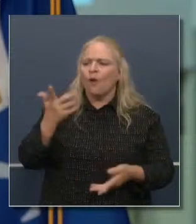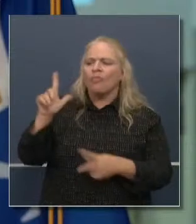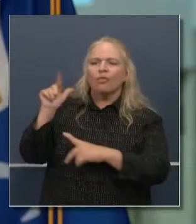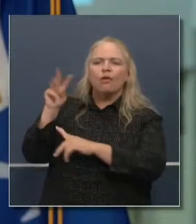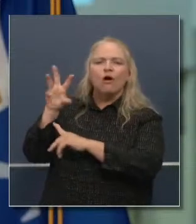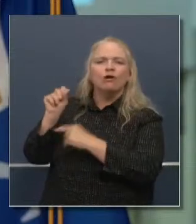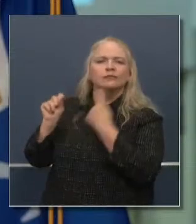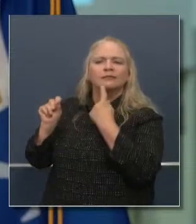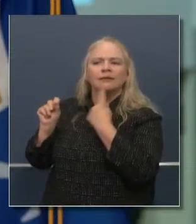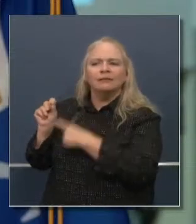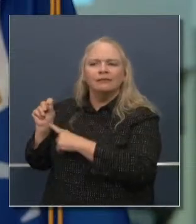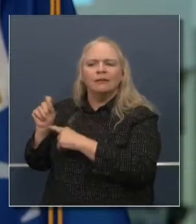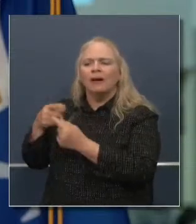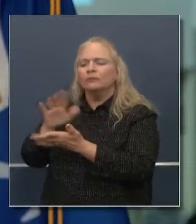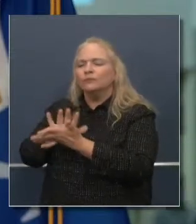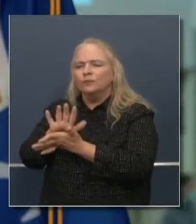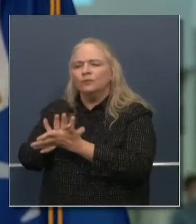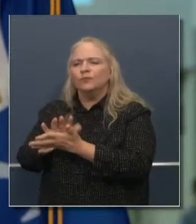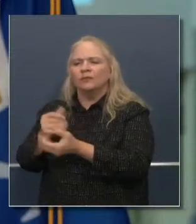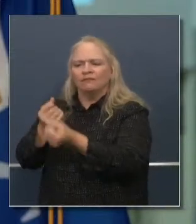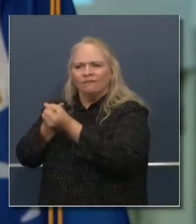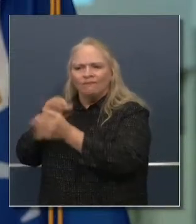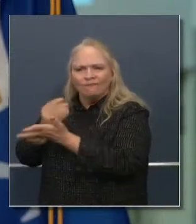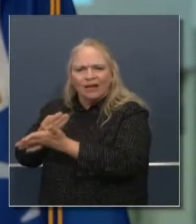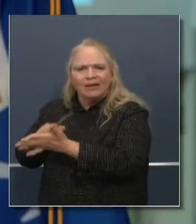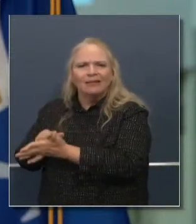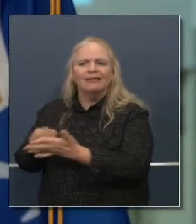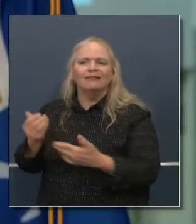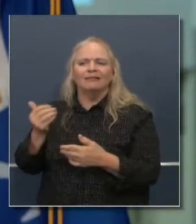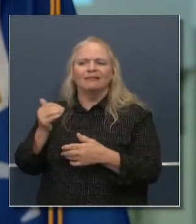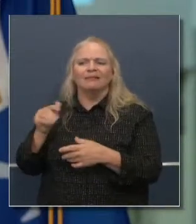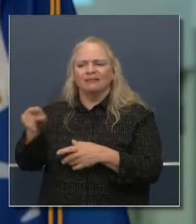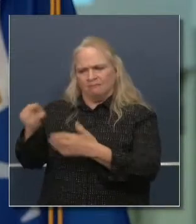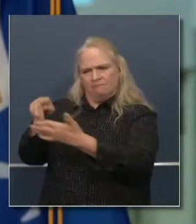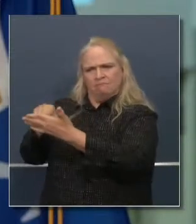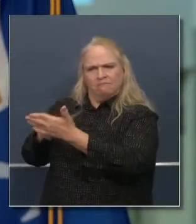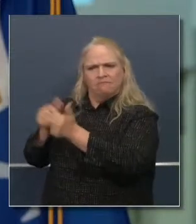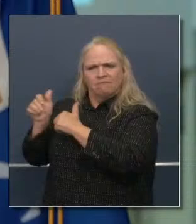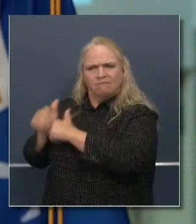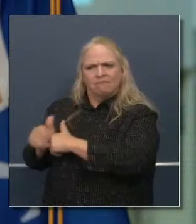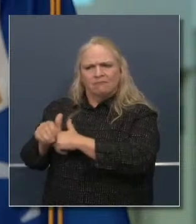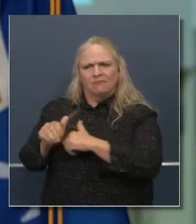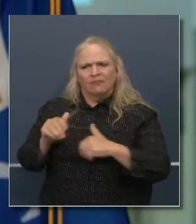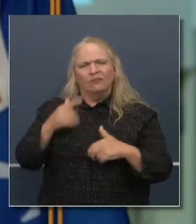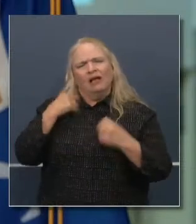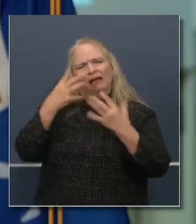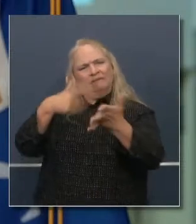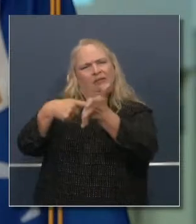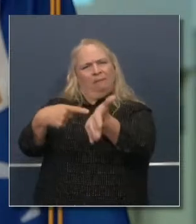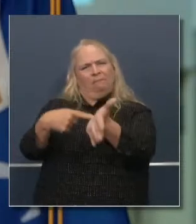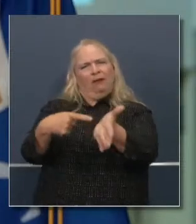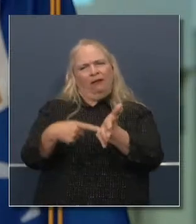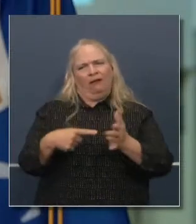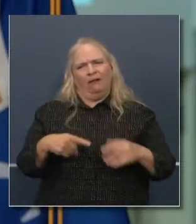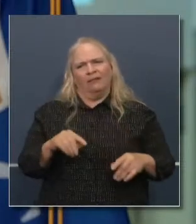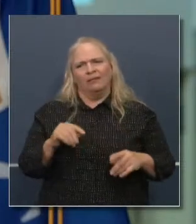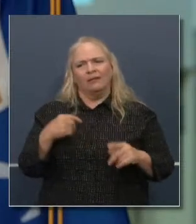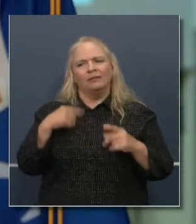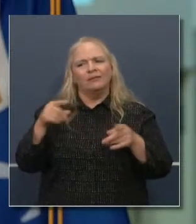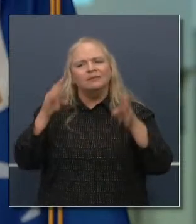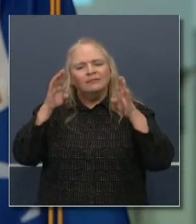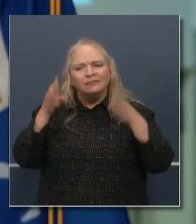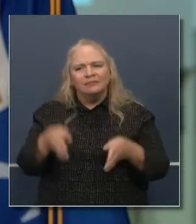related to school funding. That is also a demonstrable example of leaning in terms of the